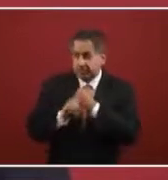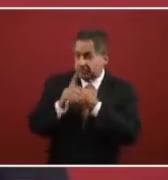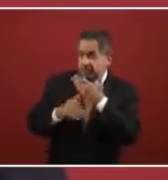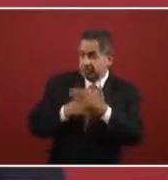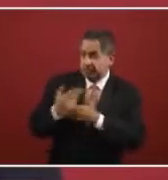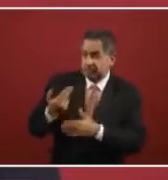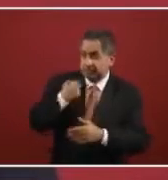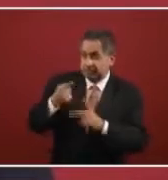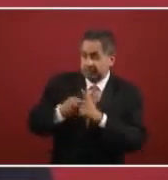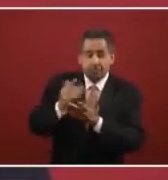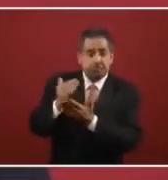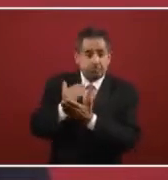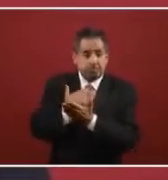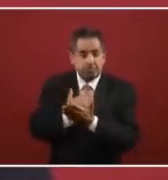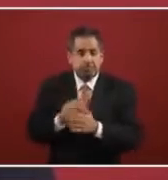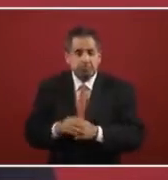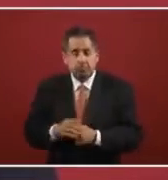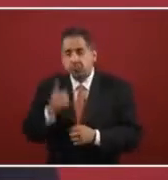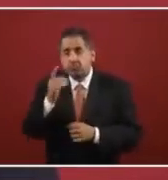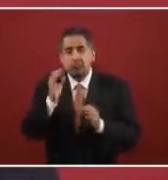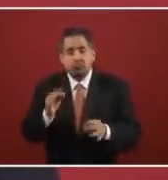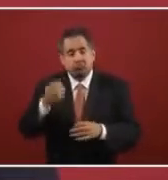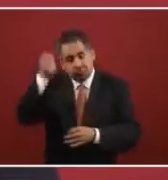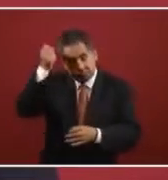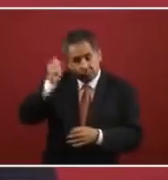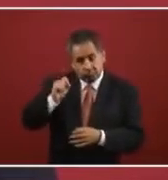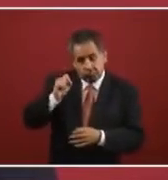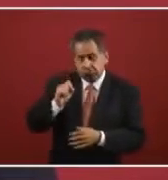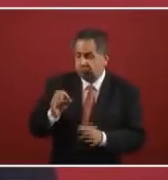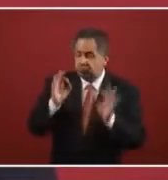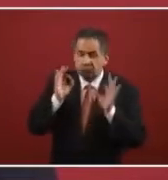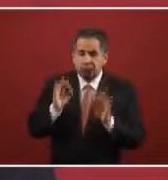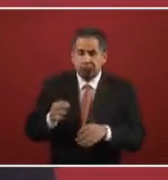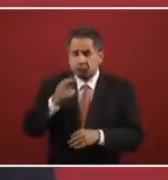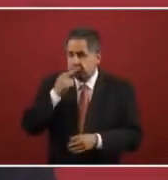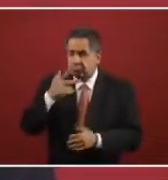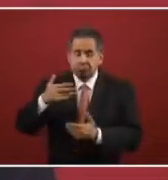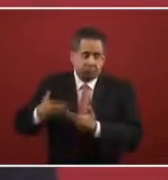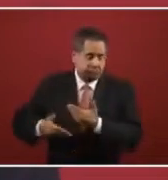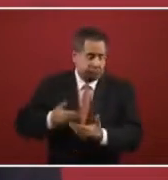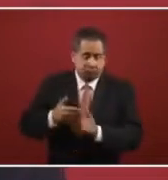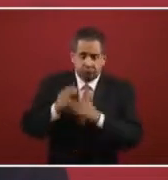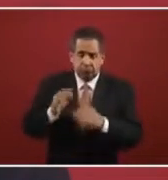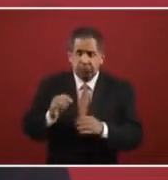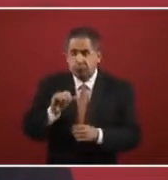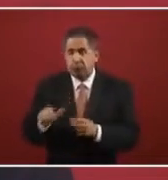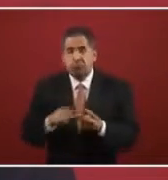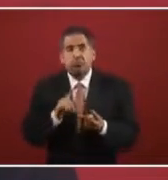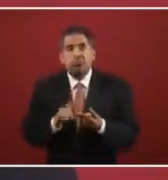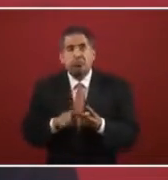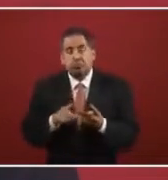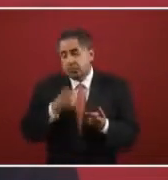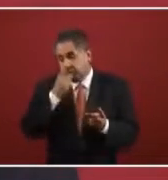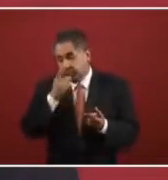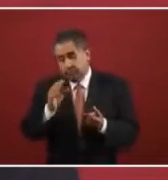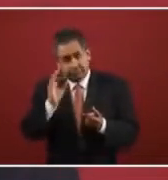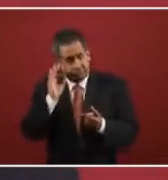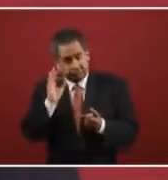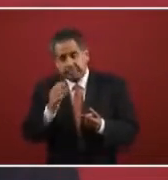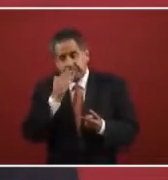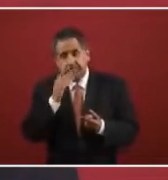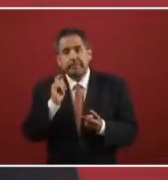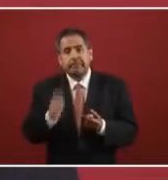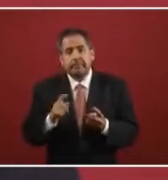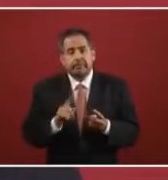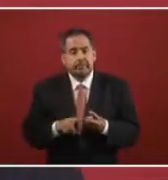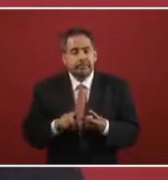the essence of Es violence. Sinaloa. And one of them is Sinaloa. Otro que les puedo decir Another así, thing I can